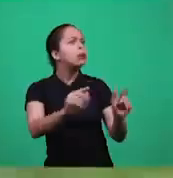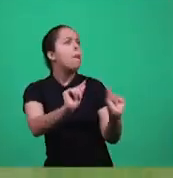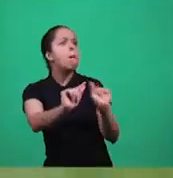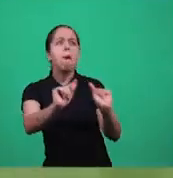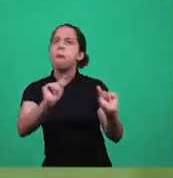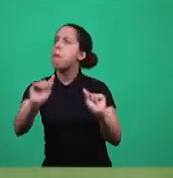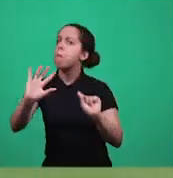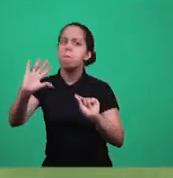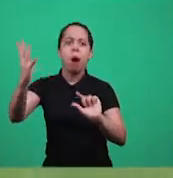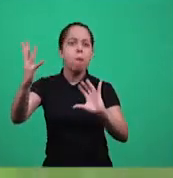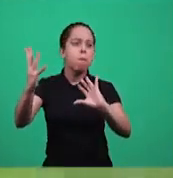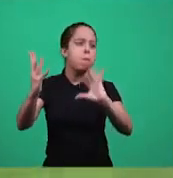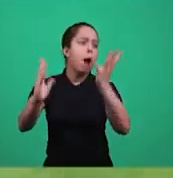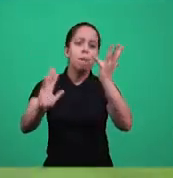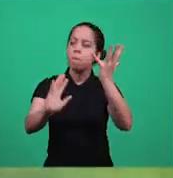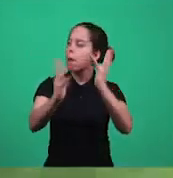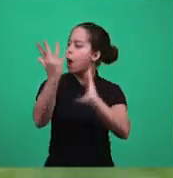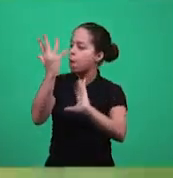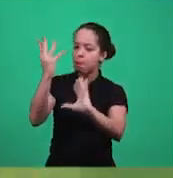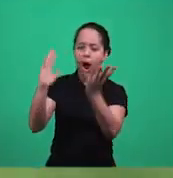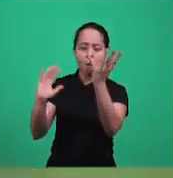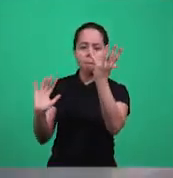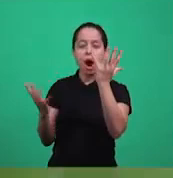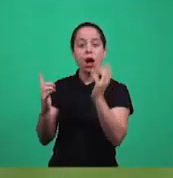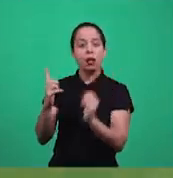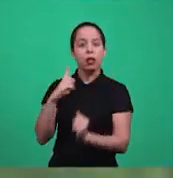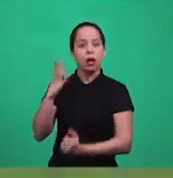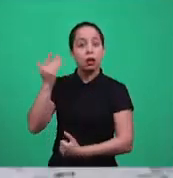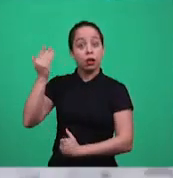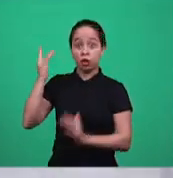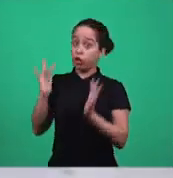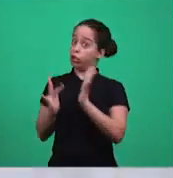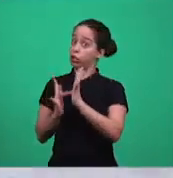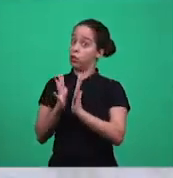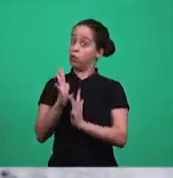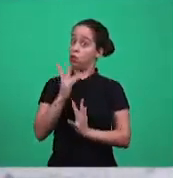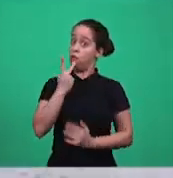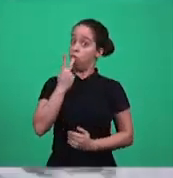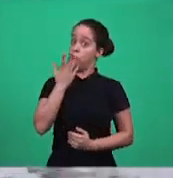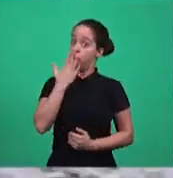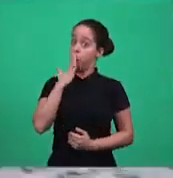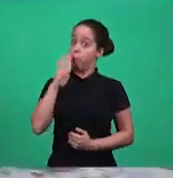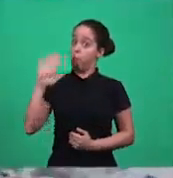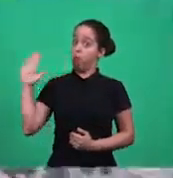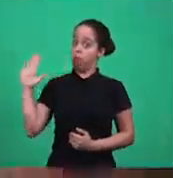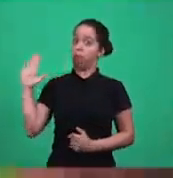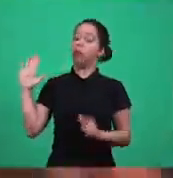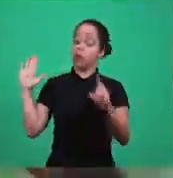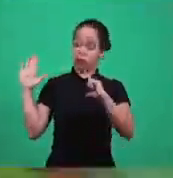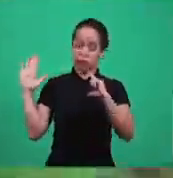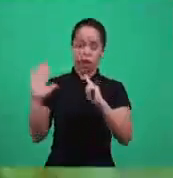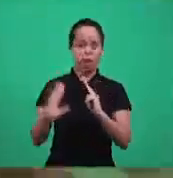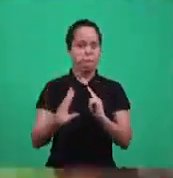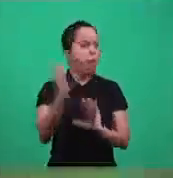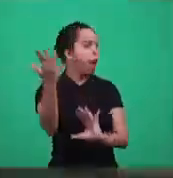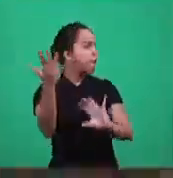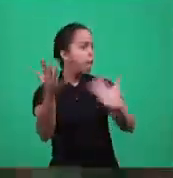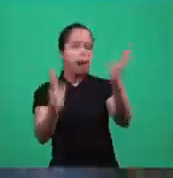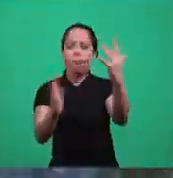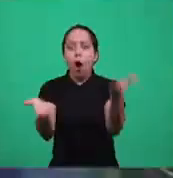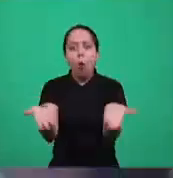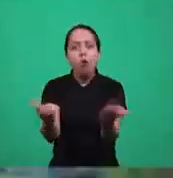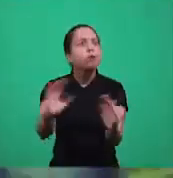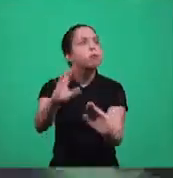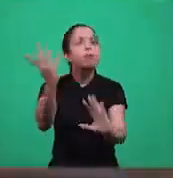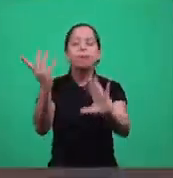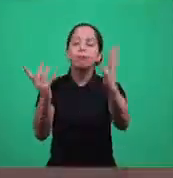The signs are declaring what Jesus spoke about. Christ will pour upon